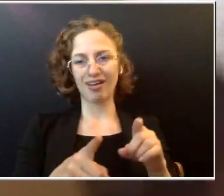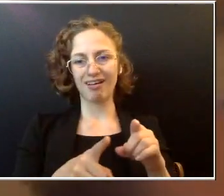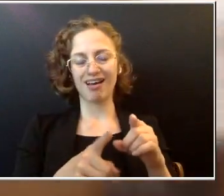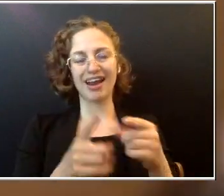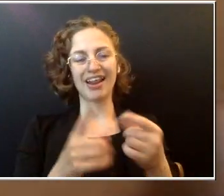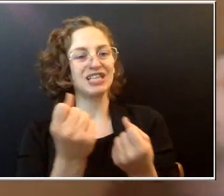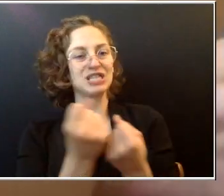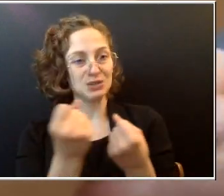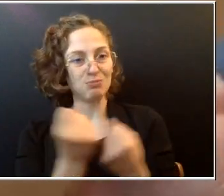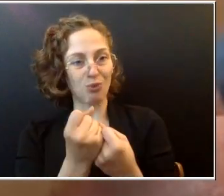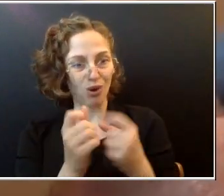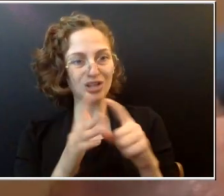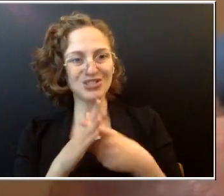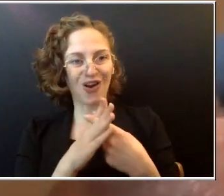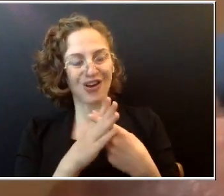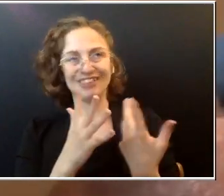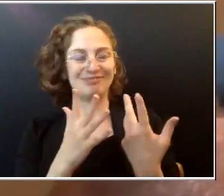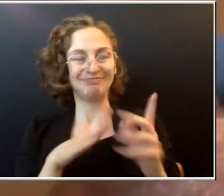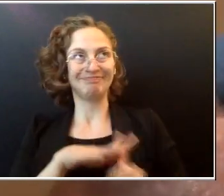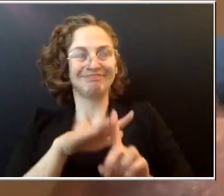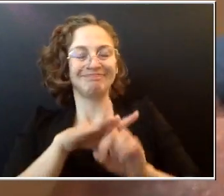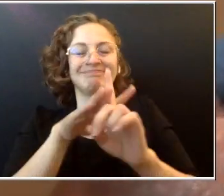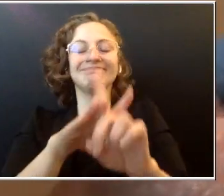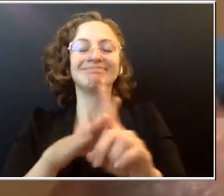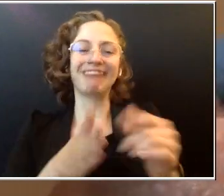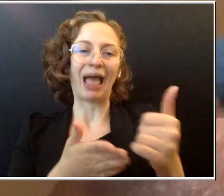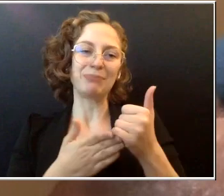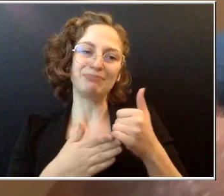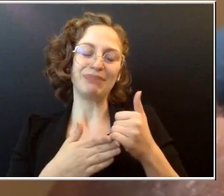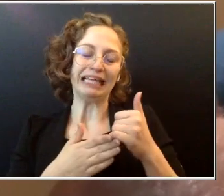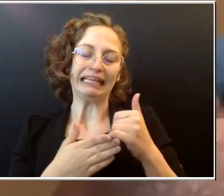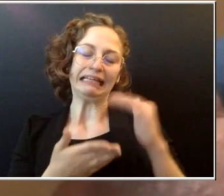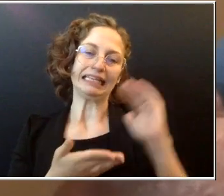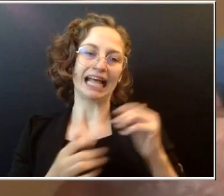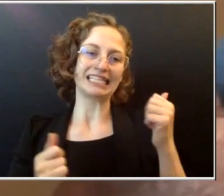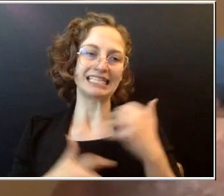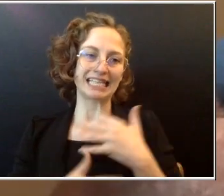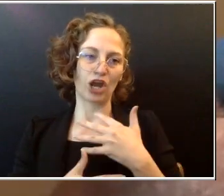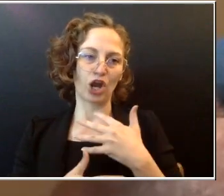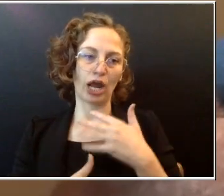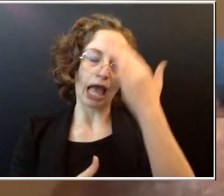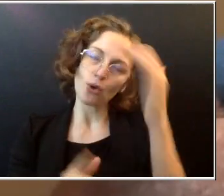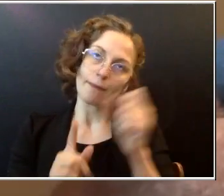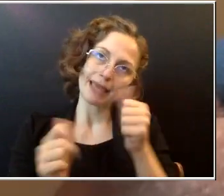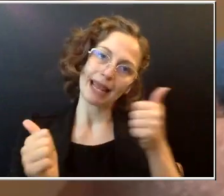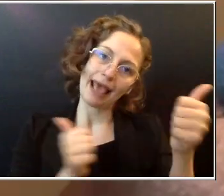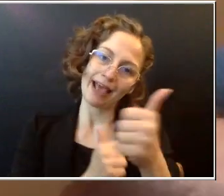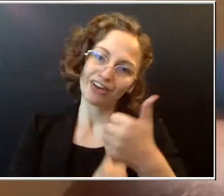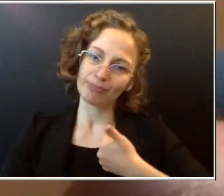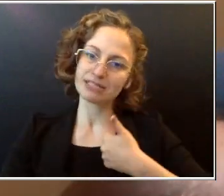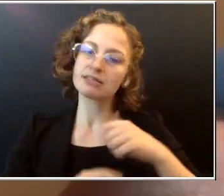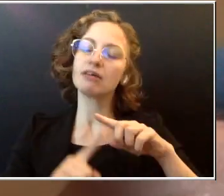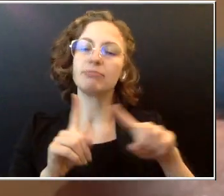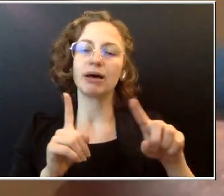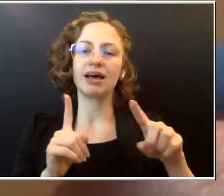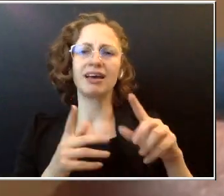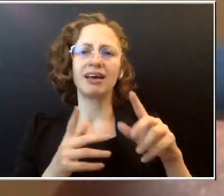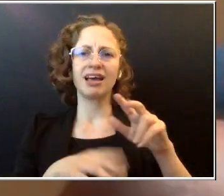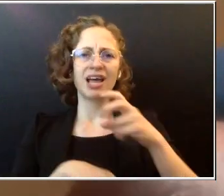kind of jumping ahead here, but yeah, I mean, it was just hard to believe. It was like somebody saying, hey, you now have $1